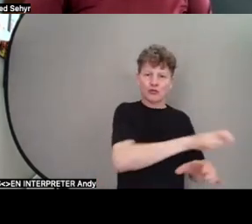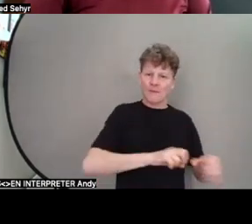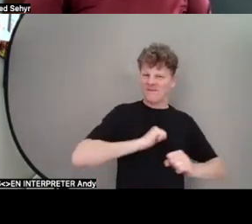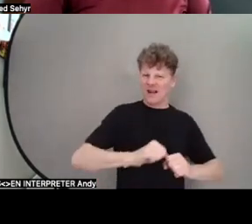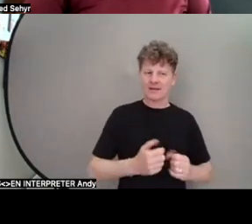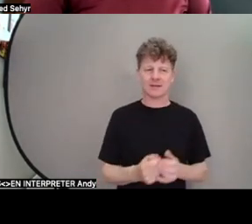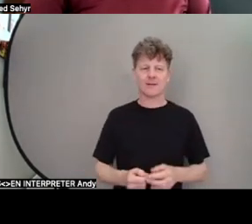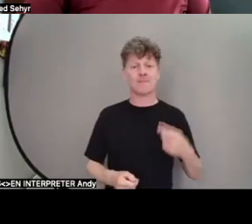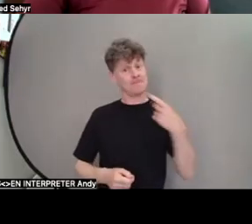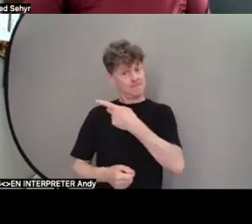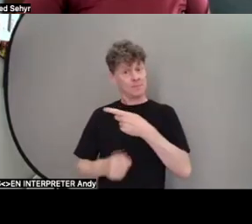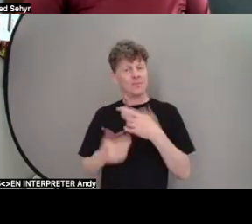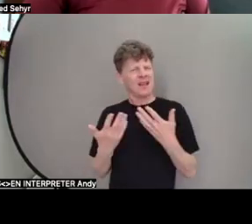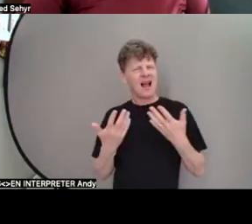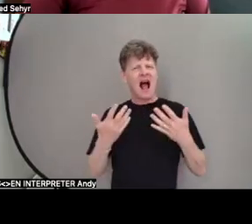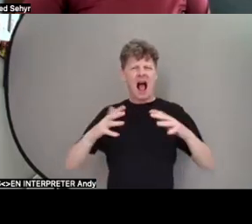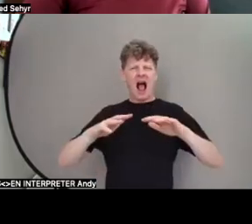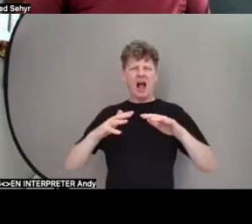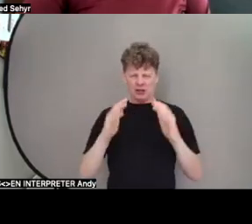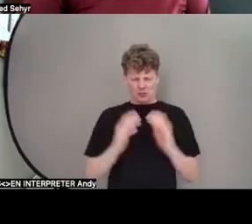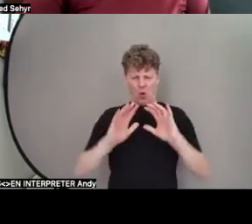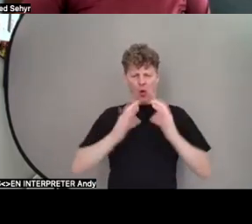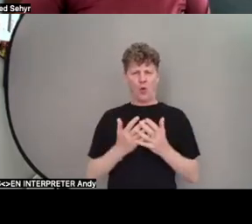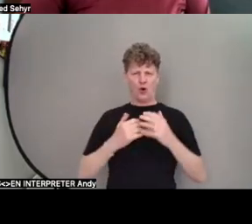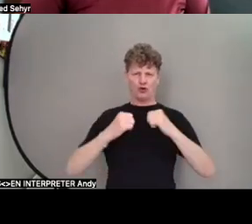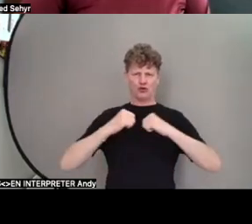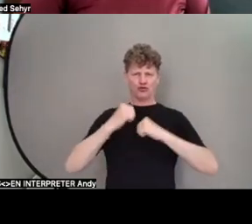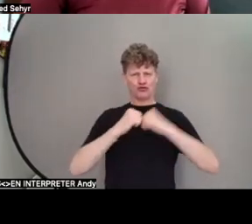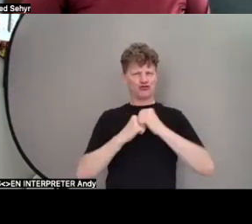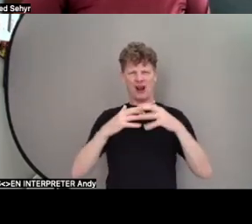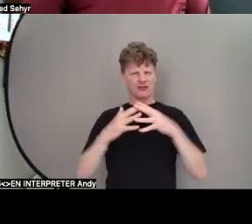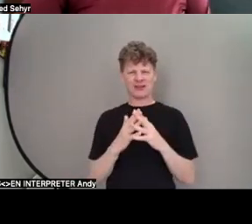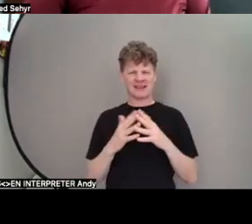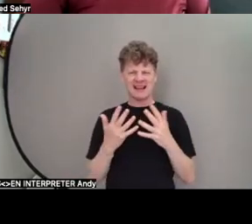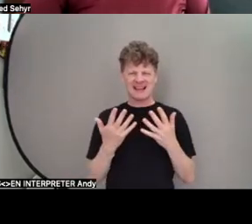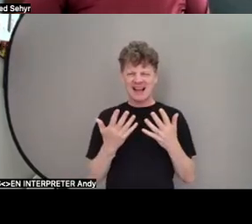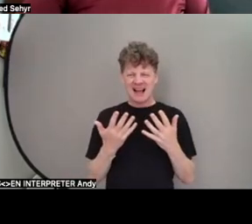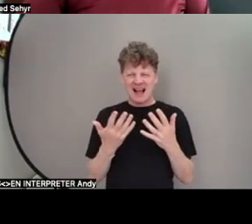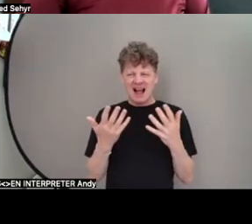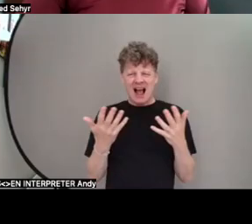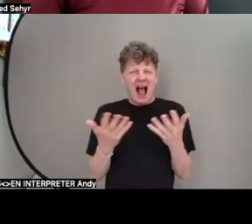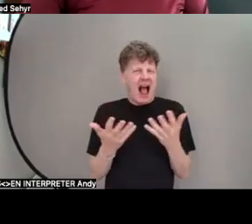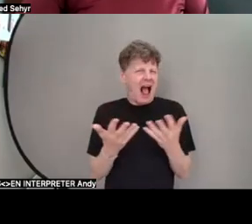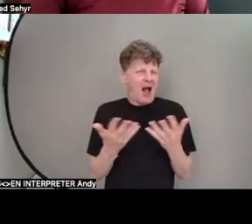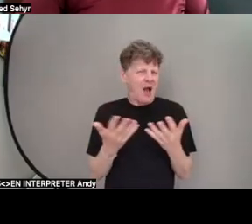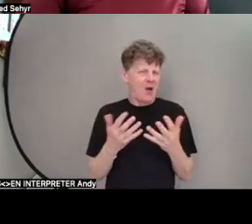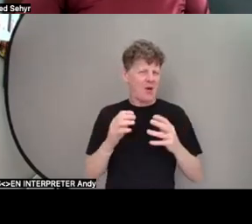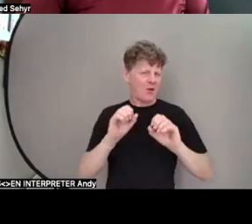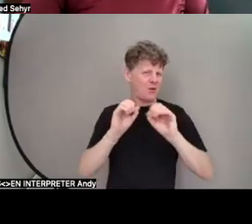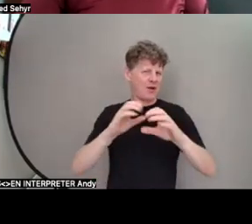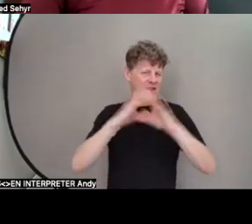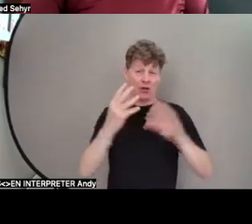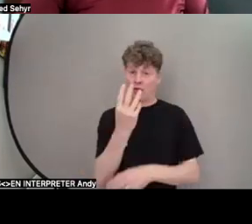So how do we determine small world structures? There are really the key three key